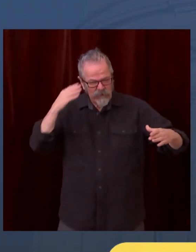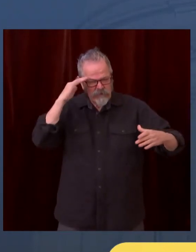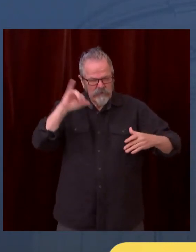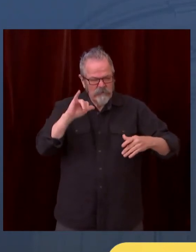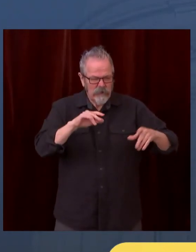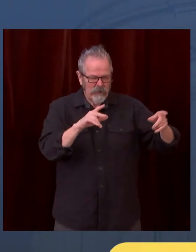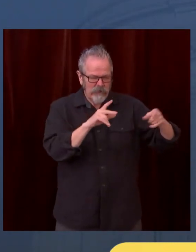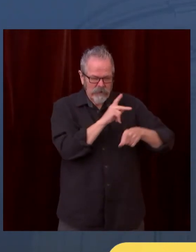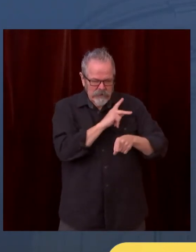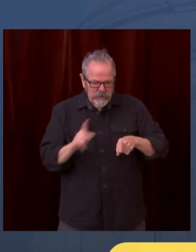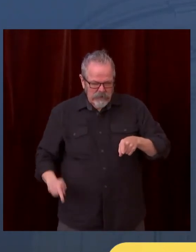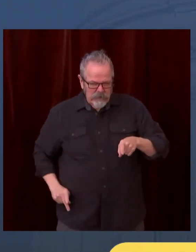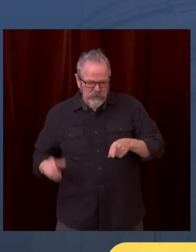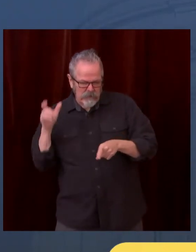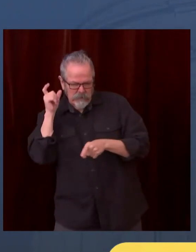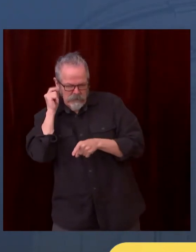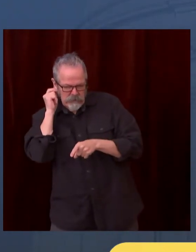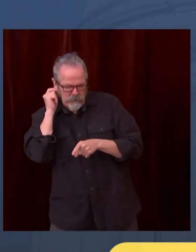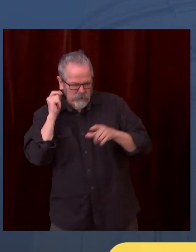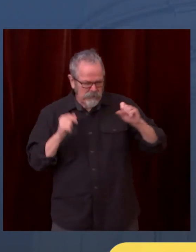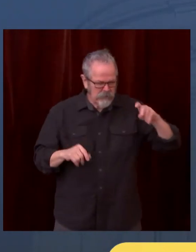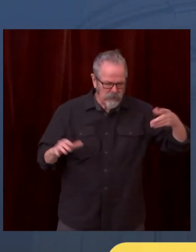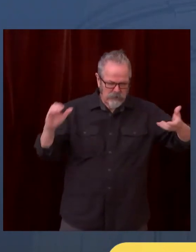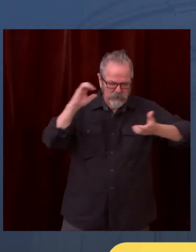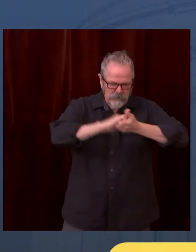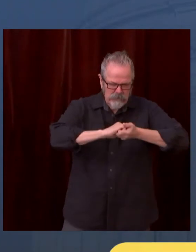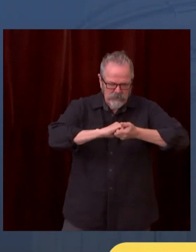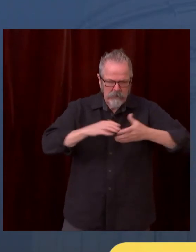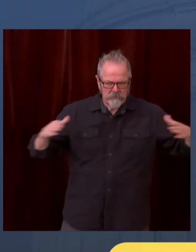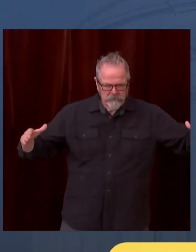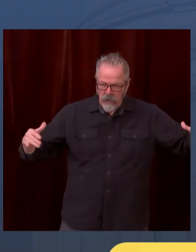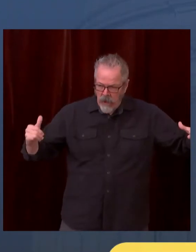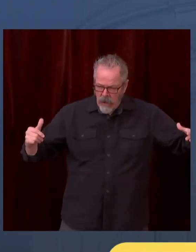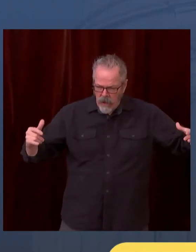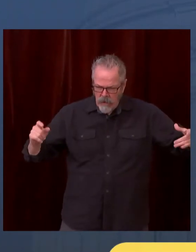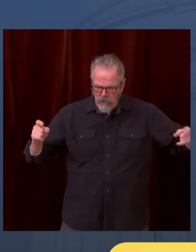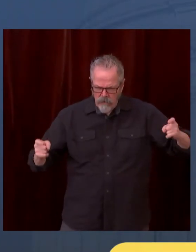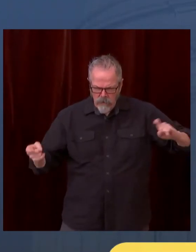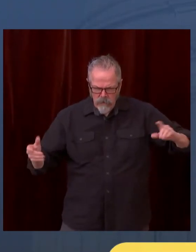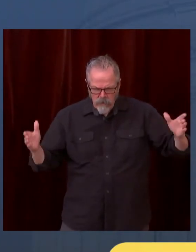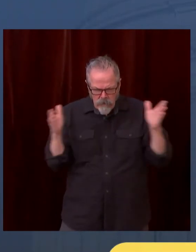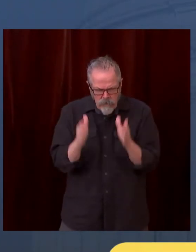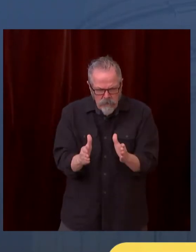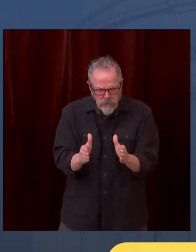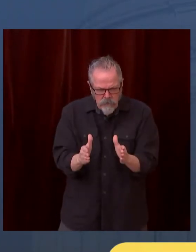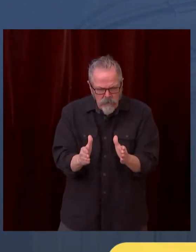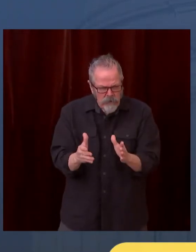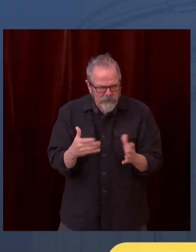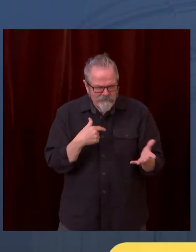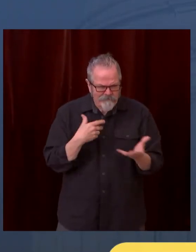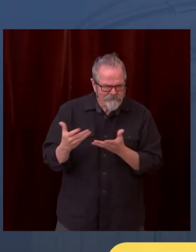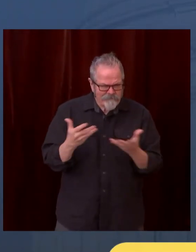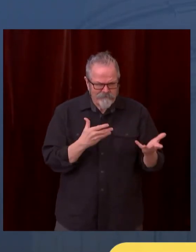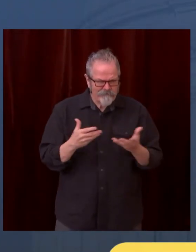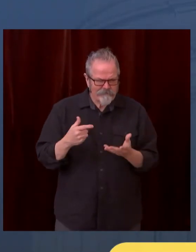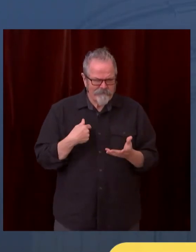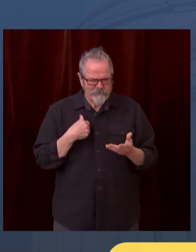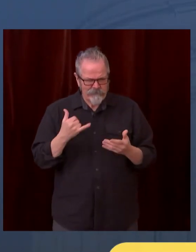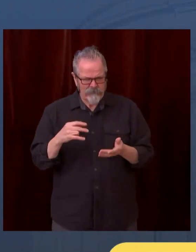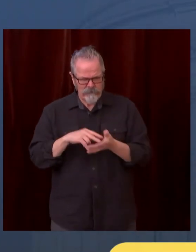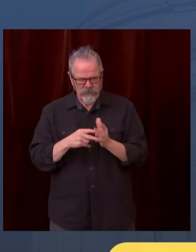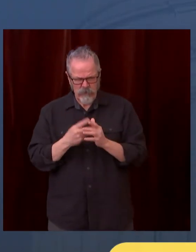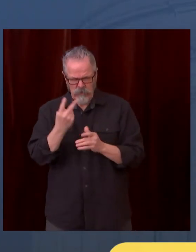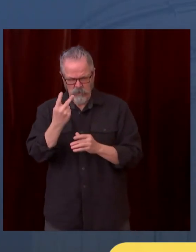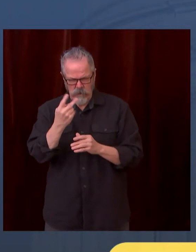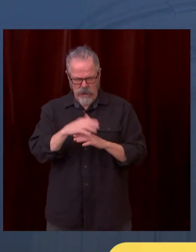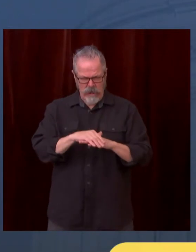you would support, and if you're worried at all that might end up causing more confusion in our public health system. I haven't looked at